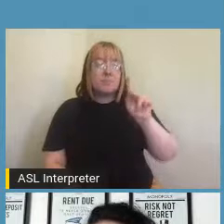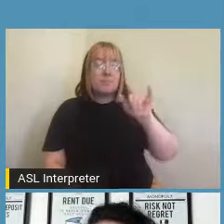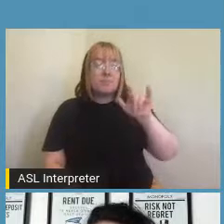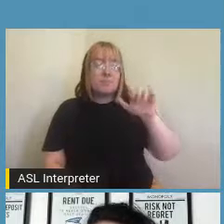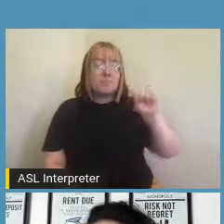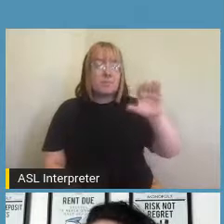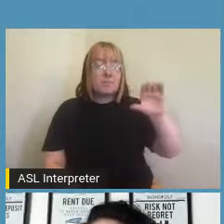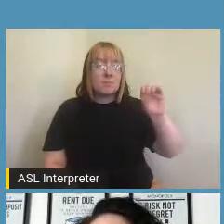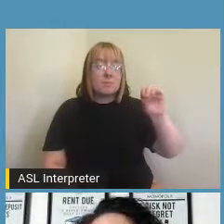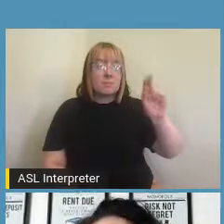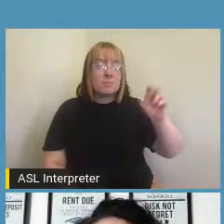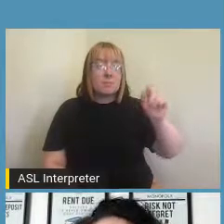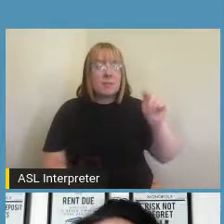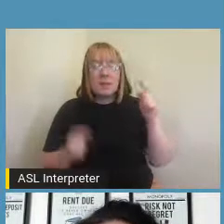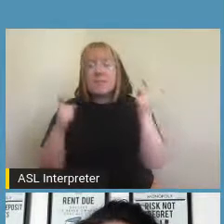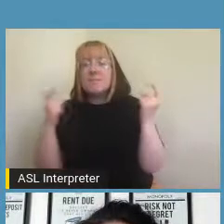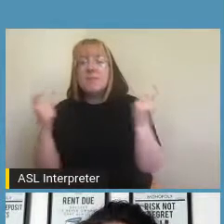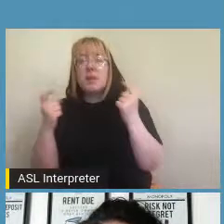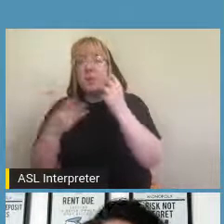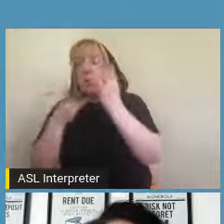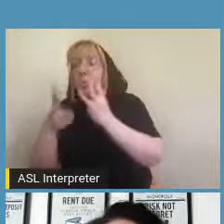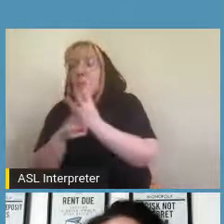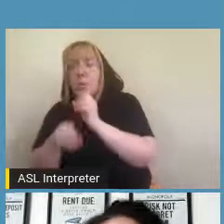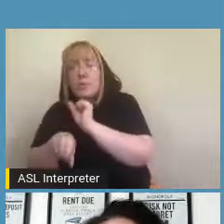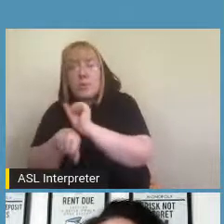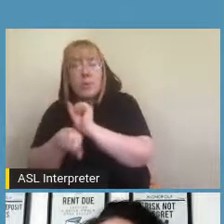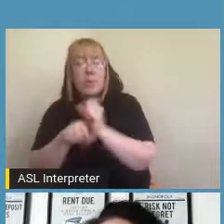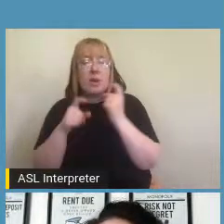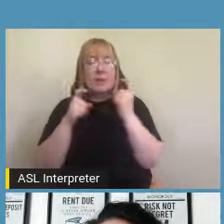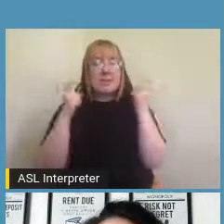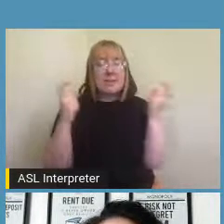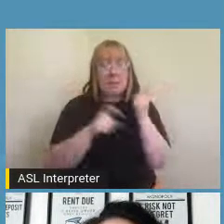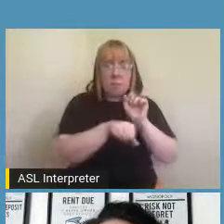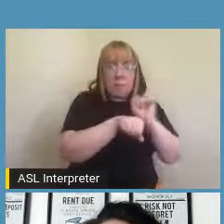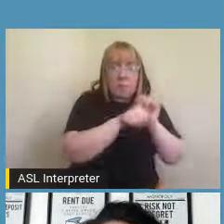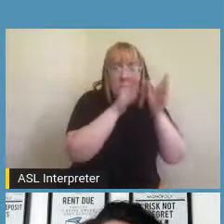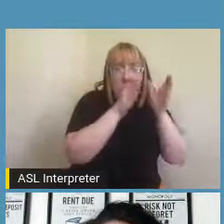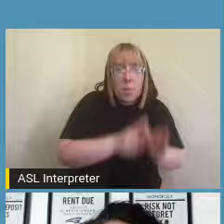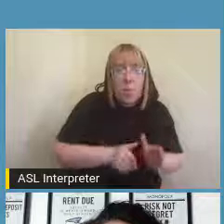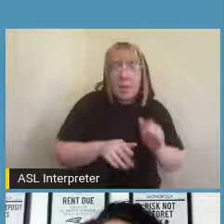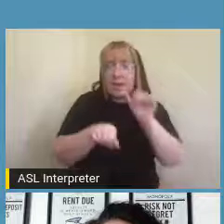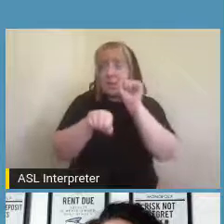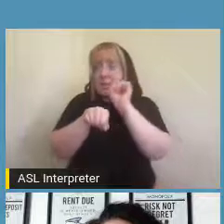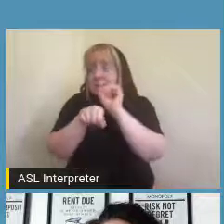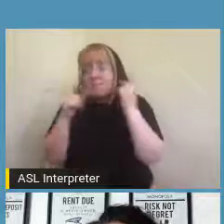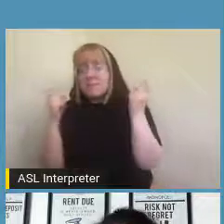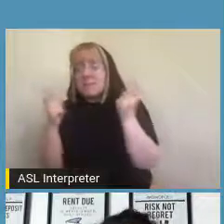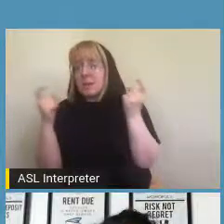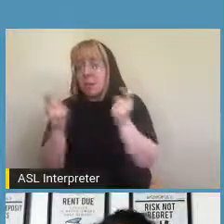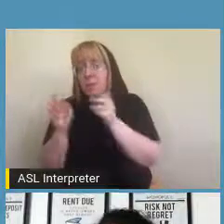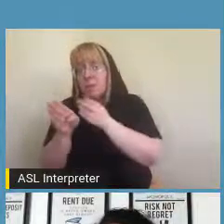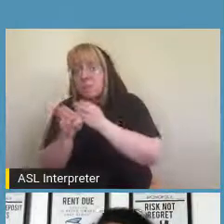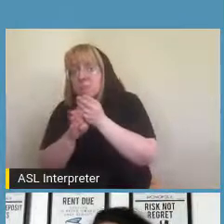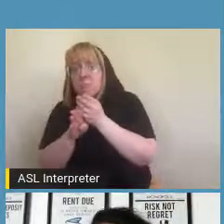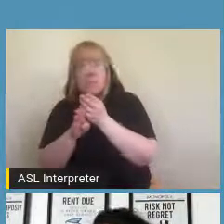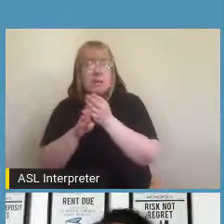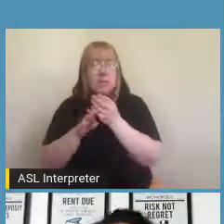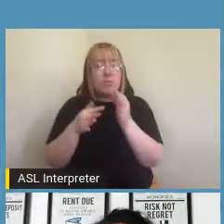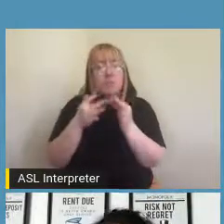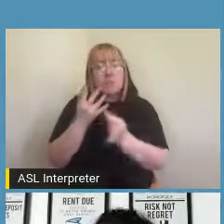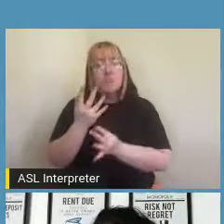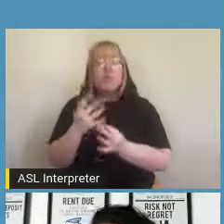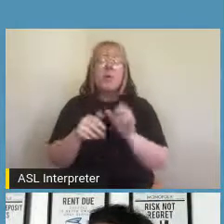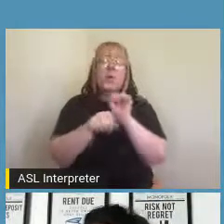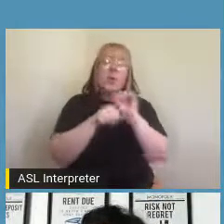jobs, celebrate the world of work through the power of film. And we have worked with companies